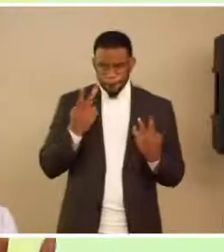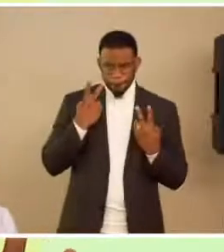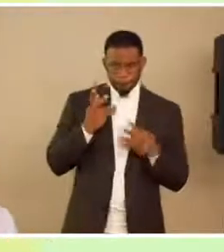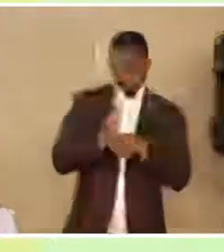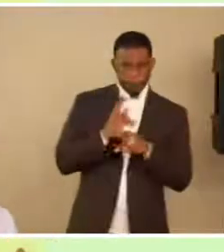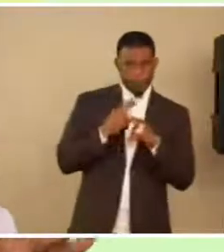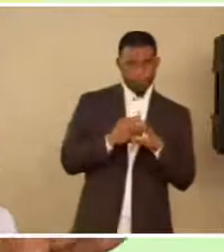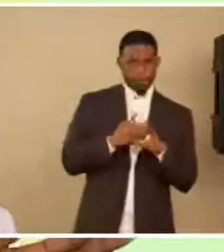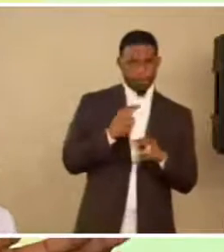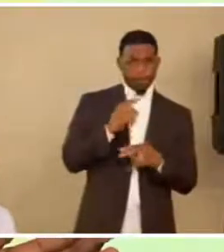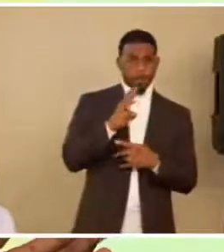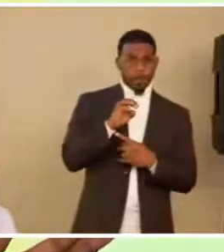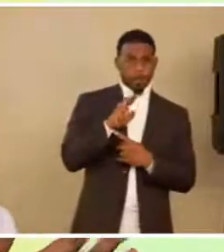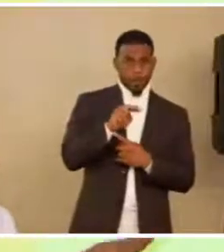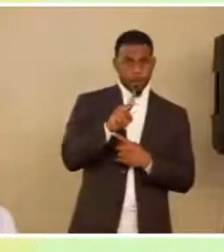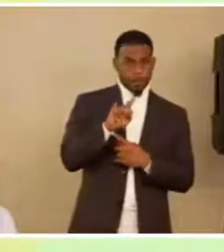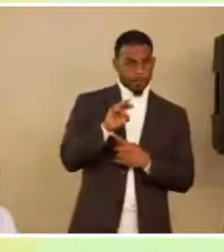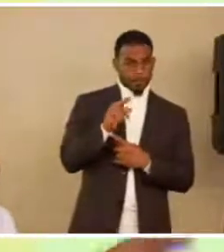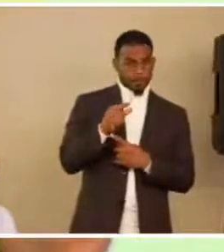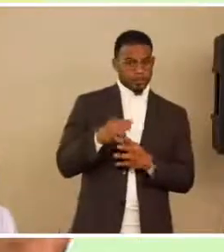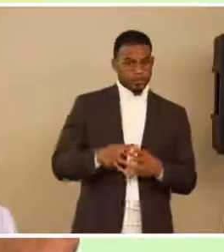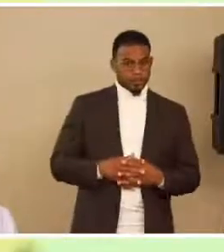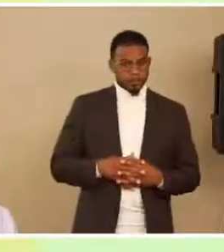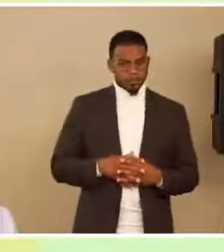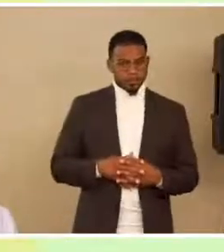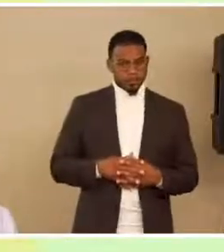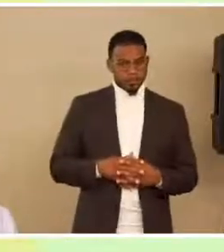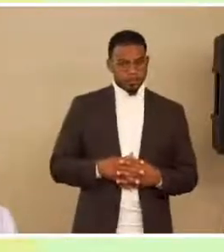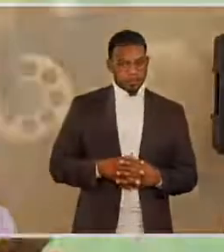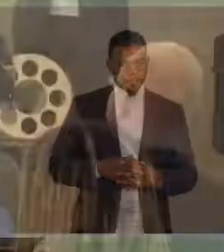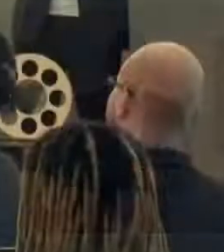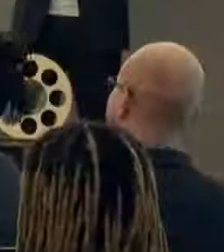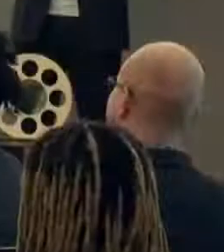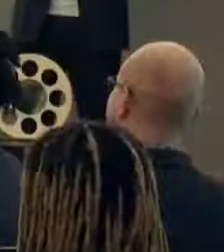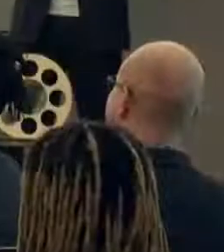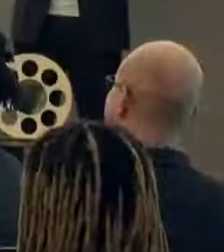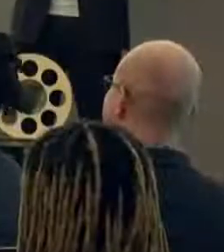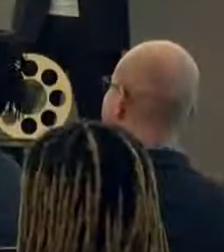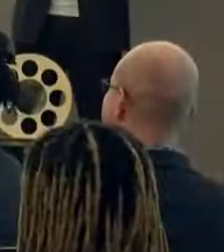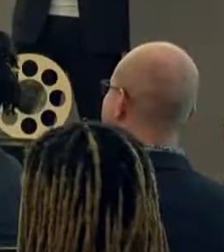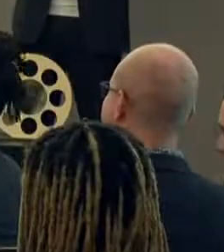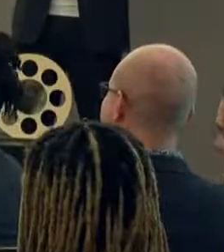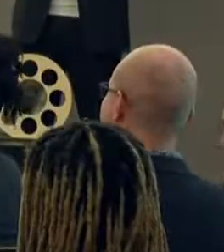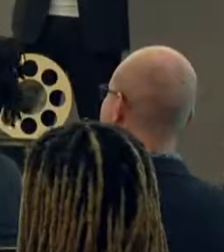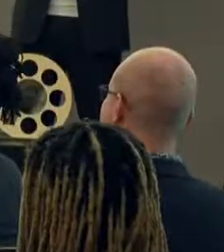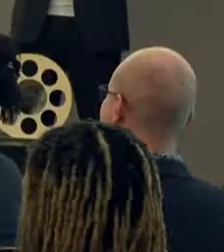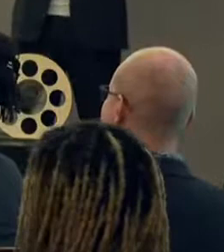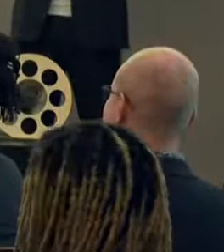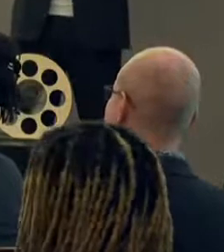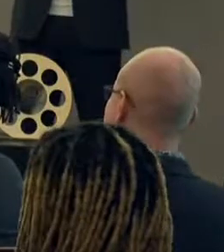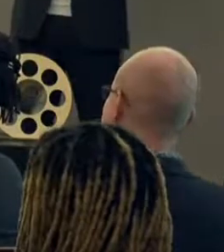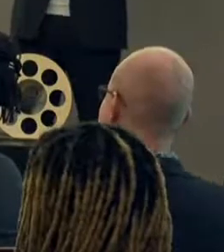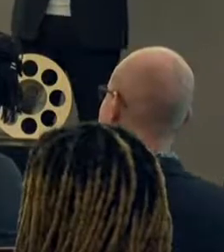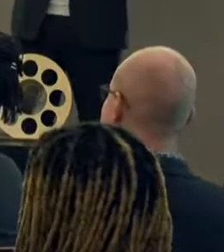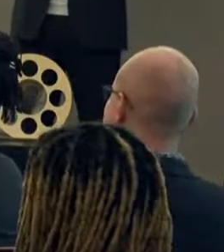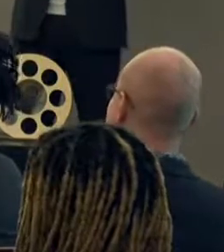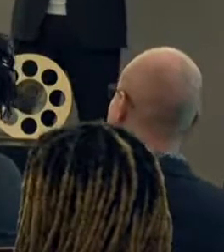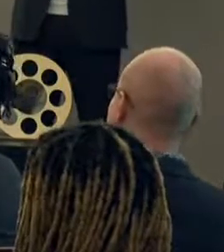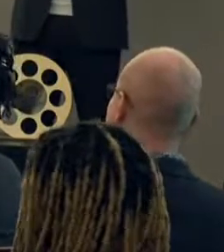seen a film called The Woman King. Maybe. Twice, good. Oh, wow. Twice, three times. I'm going again this